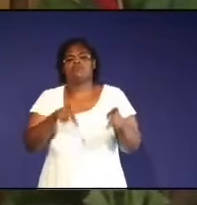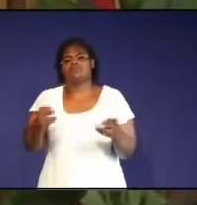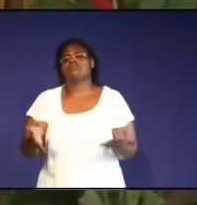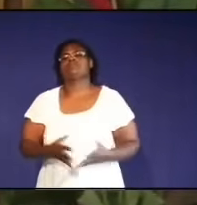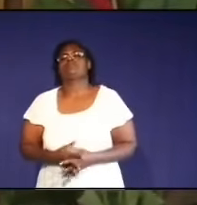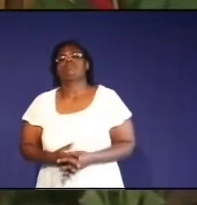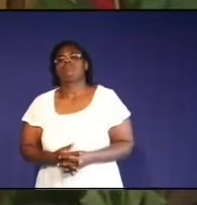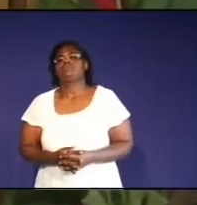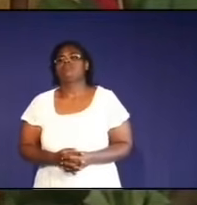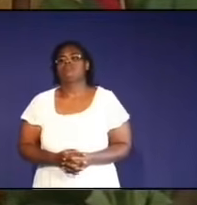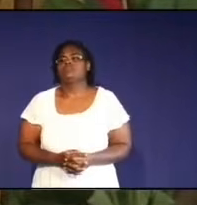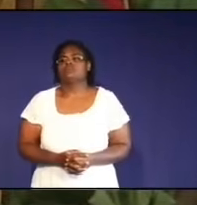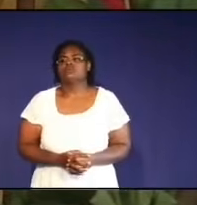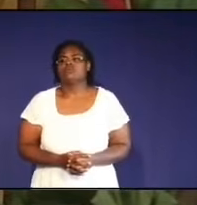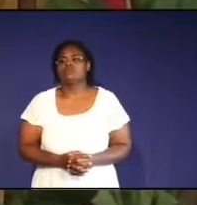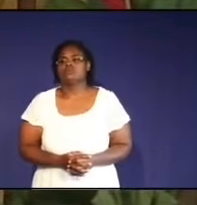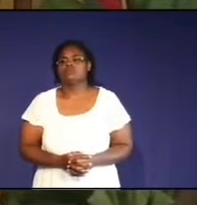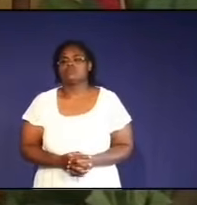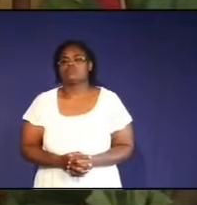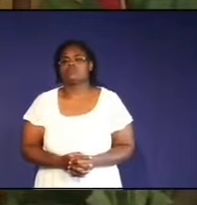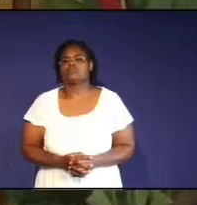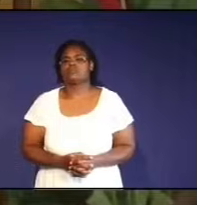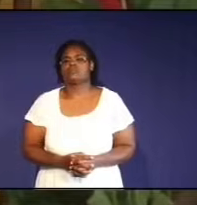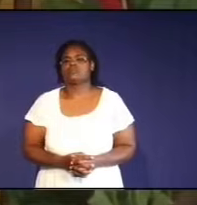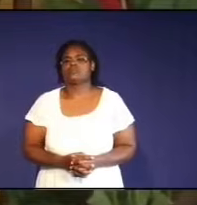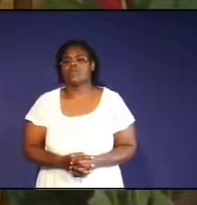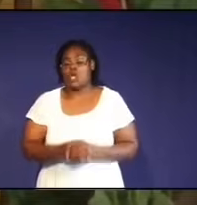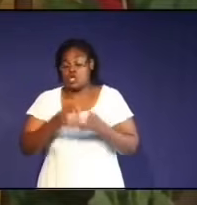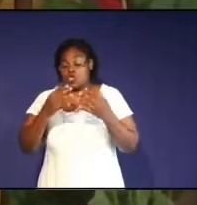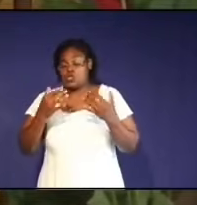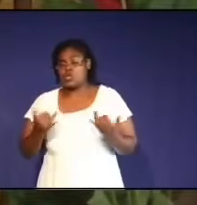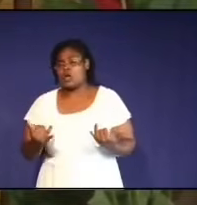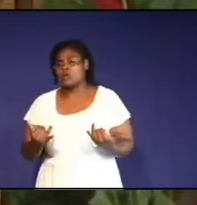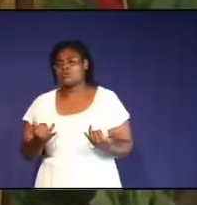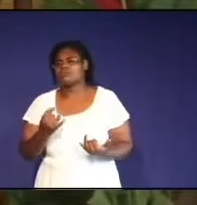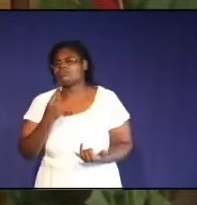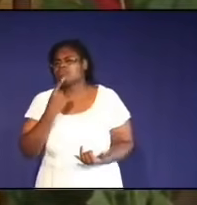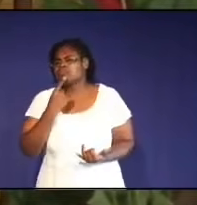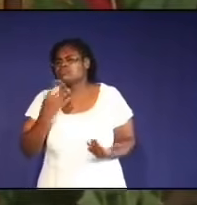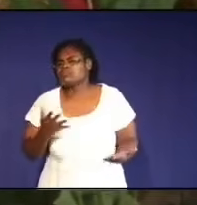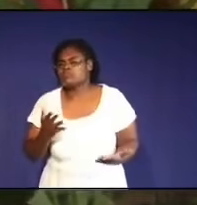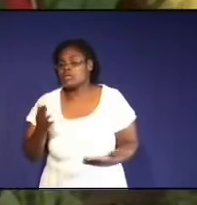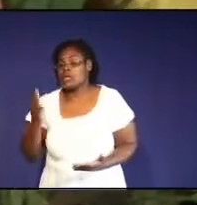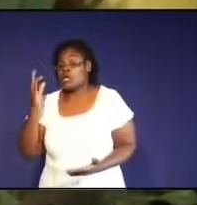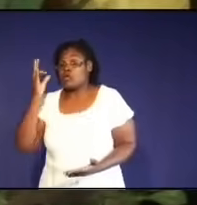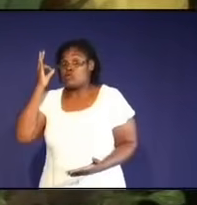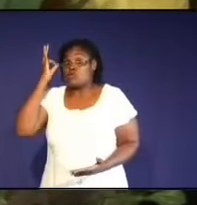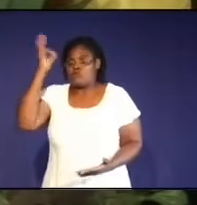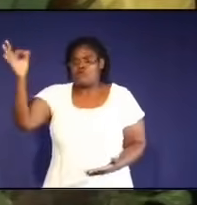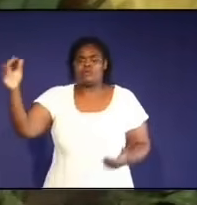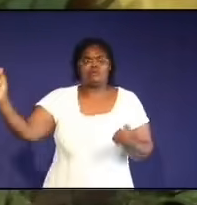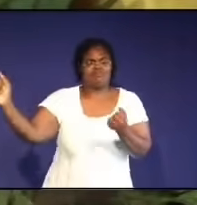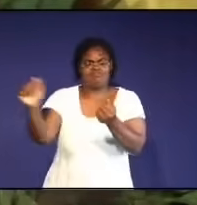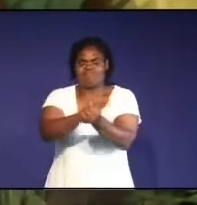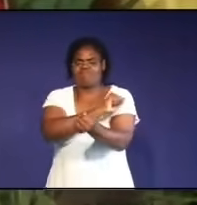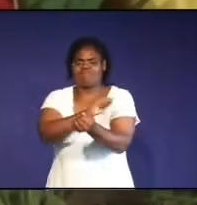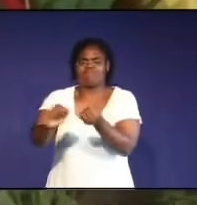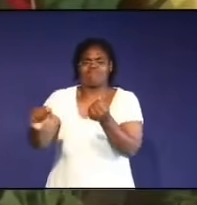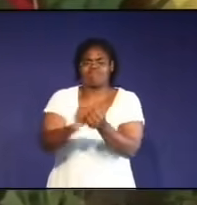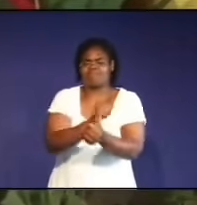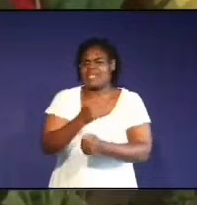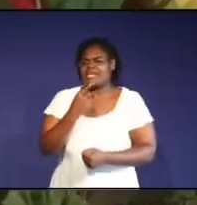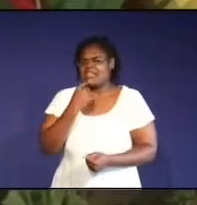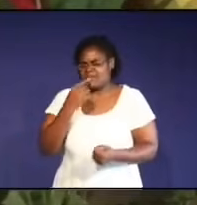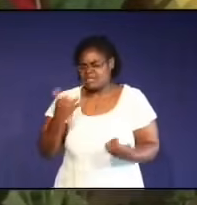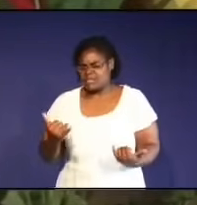about a future calamity. He never said some won't